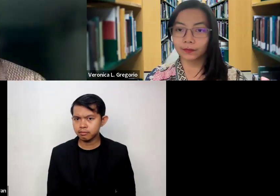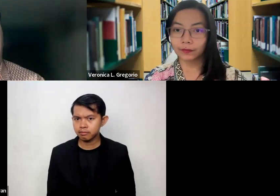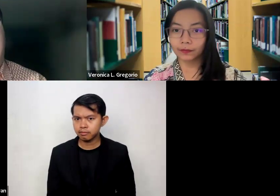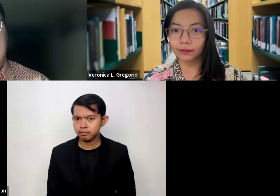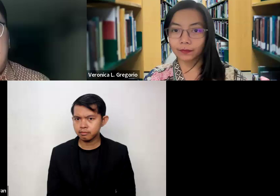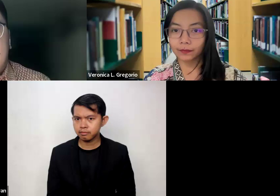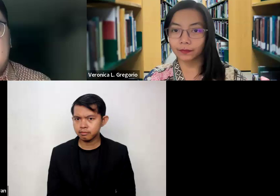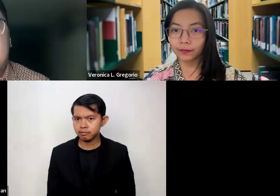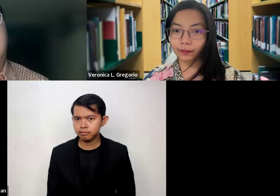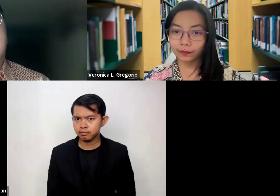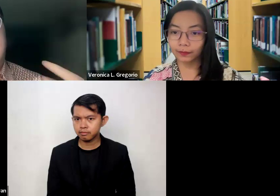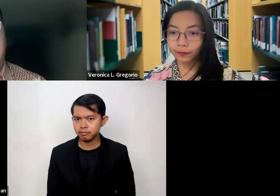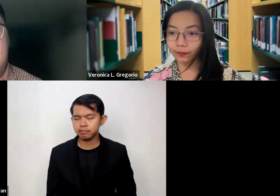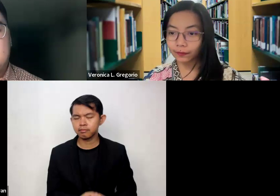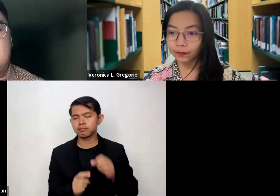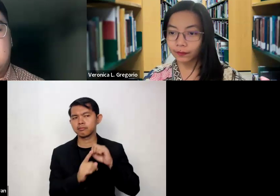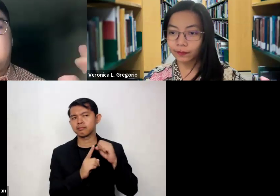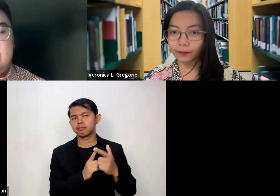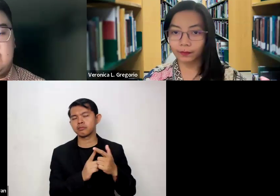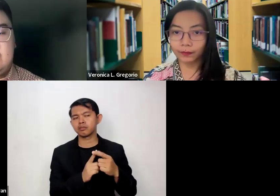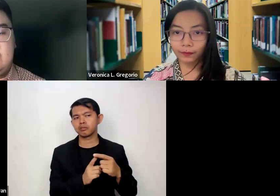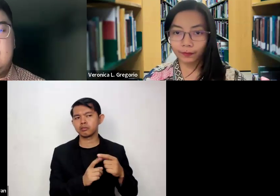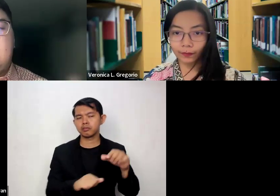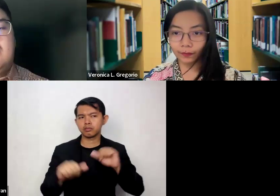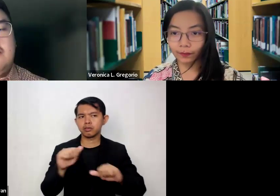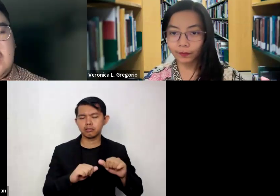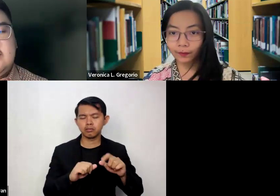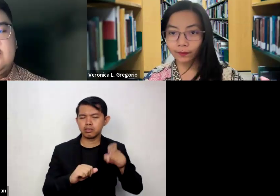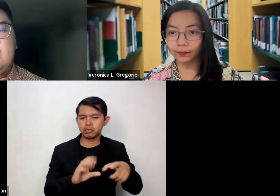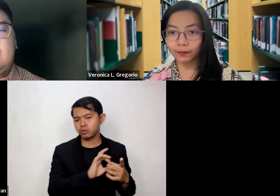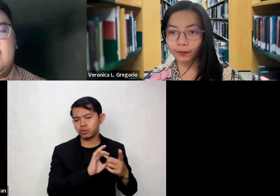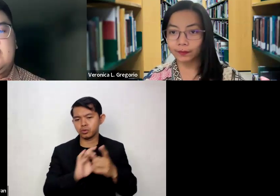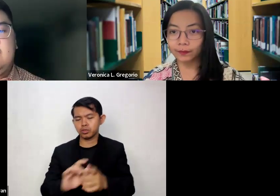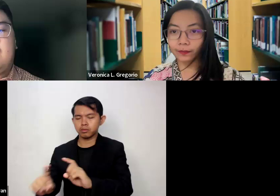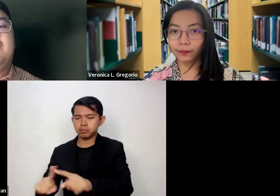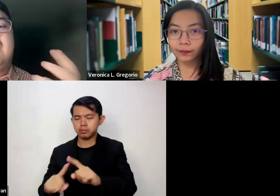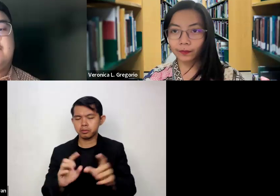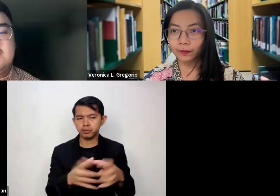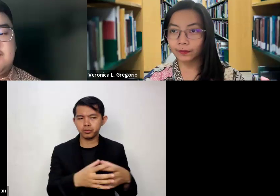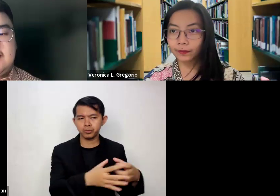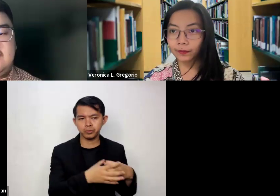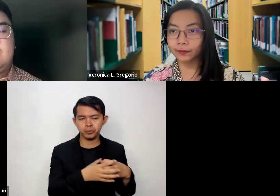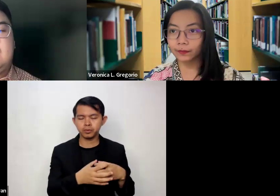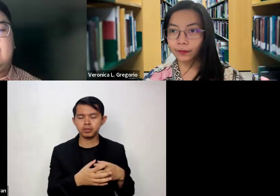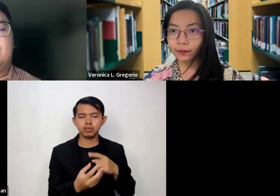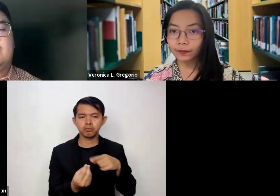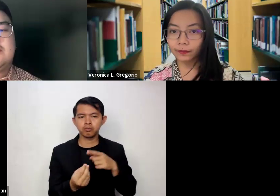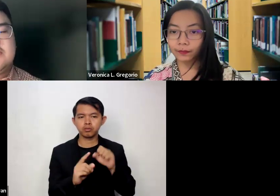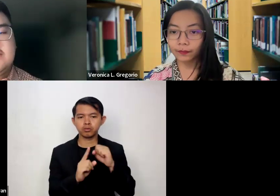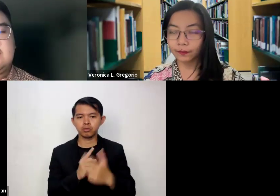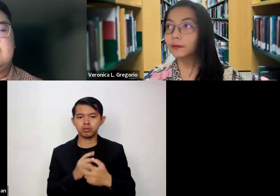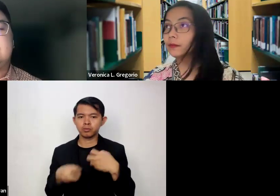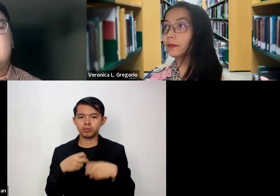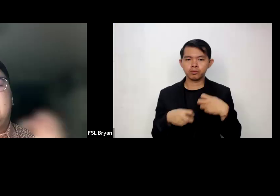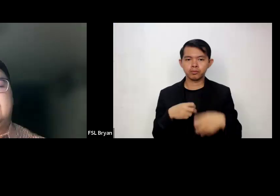engaged social sciences call for academics to connect with groups on their issues. Co-knowledge generation from their